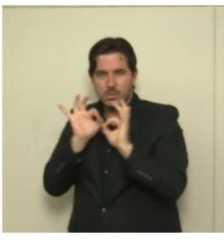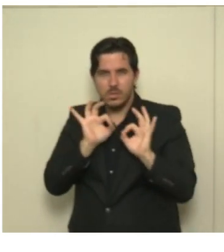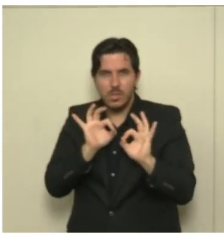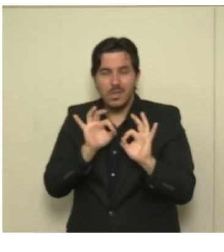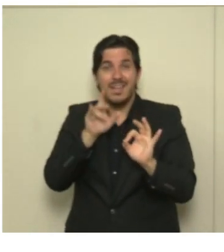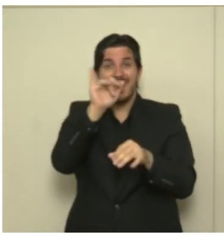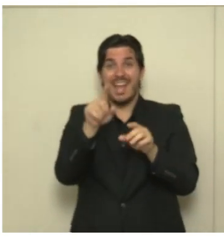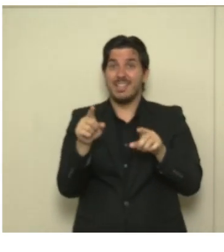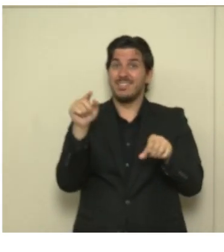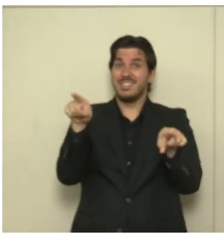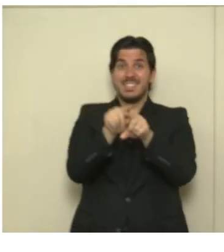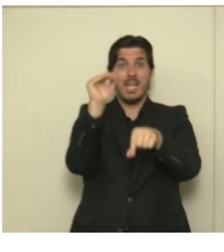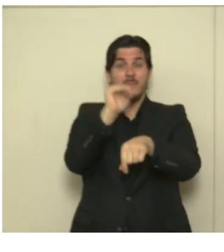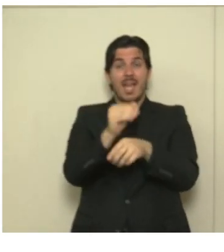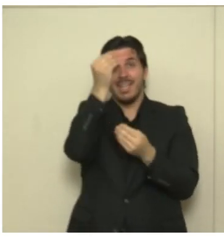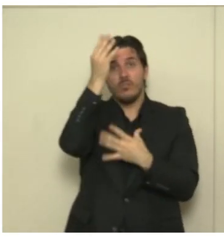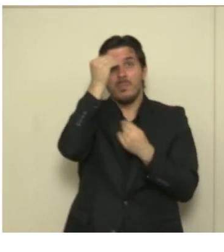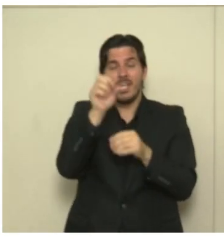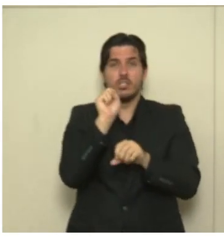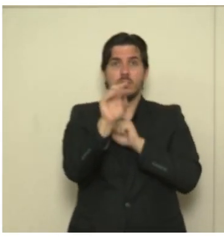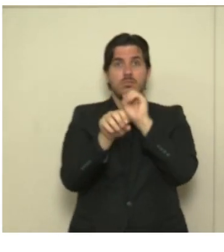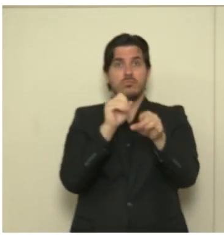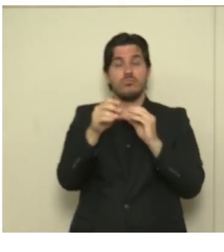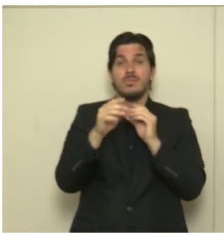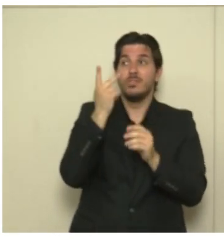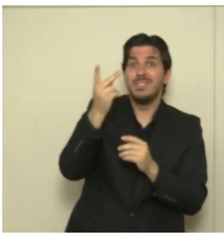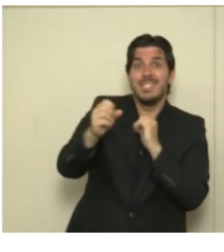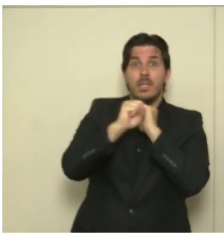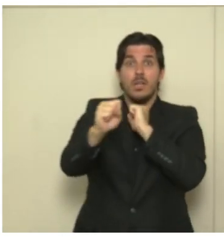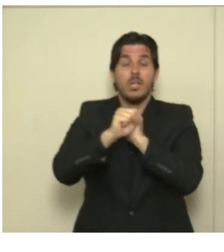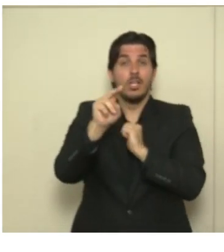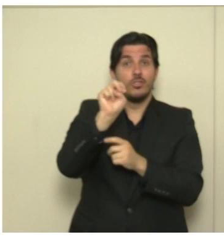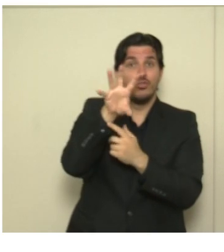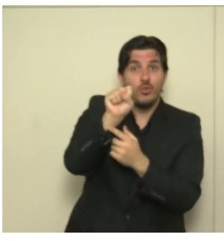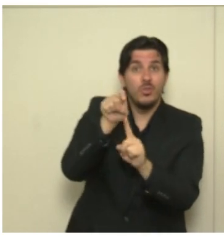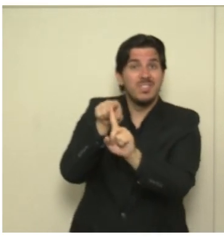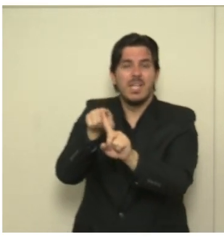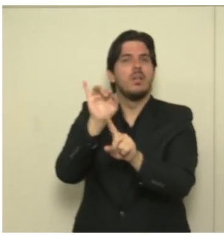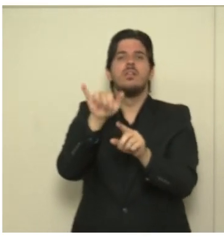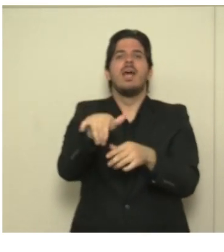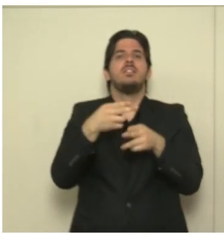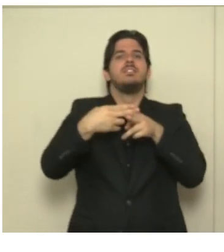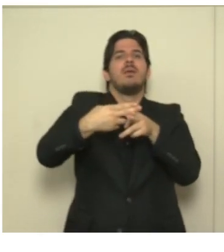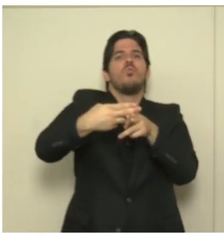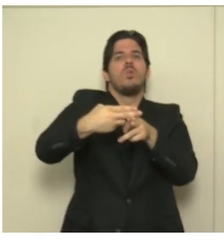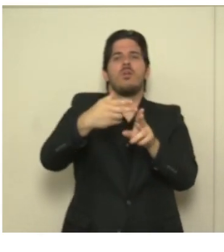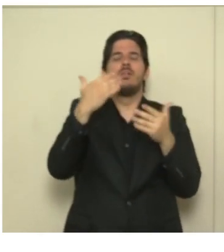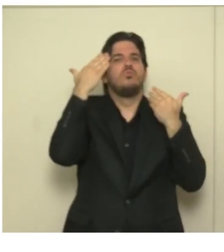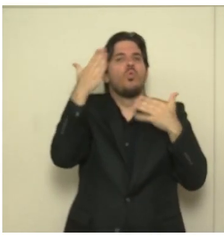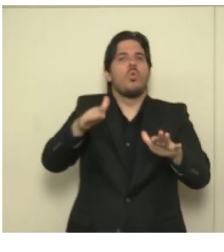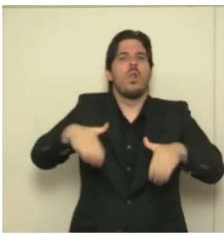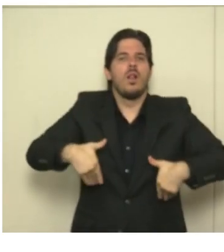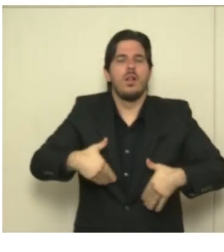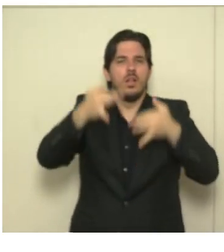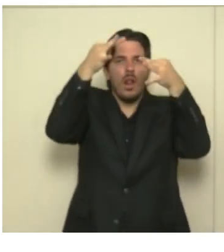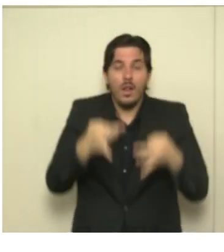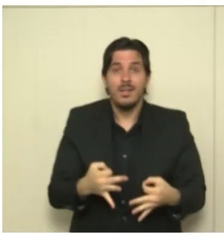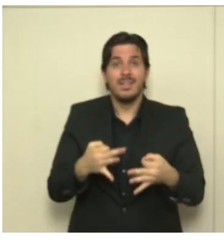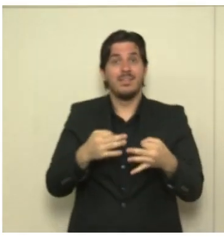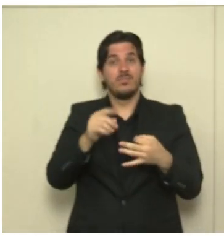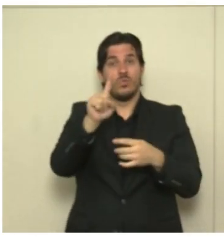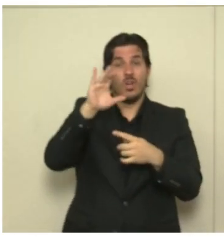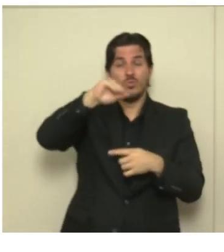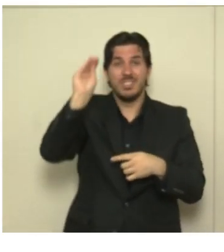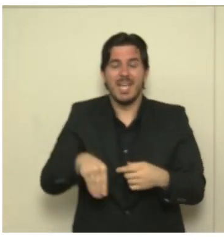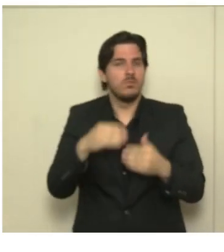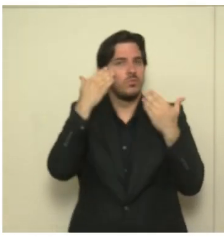the statutory process that we go through here in New Mexico. Keep in mind that in addition to ballots that may come in